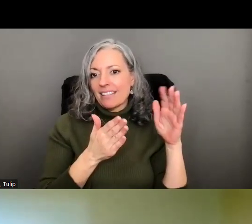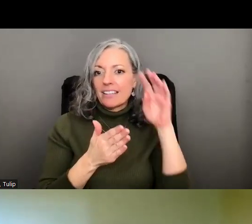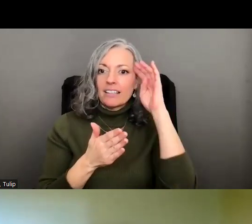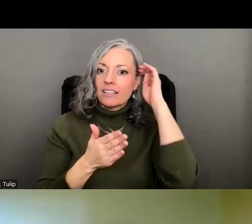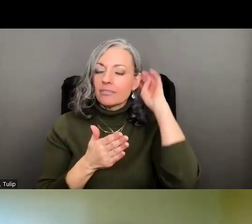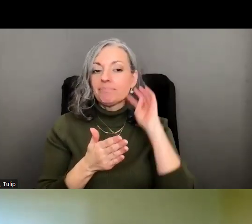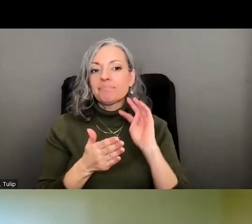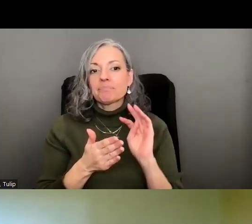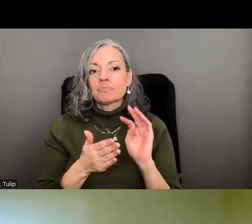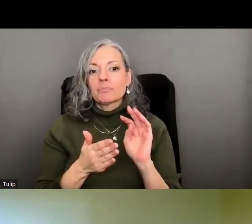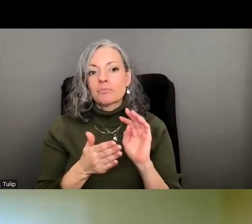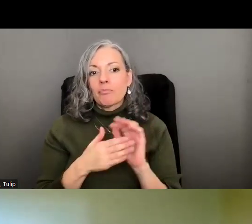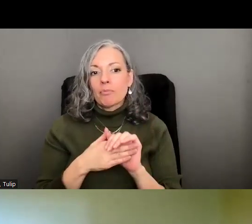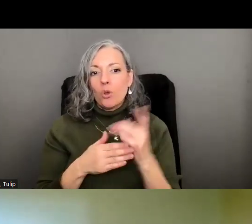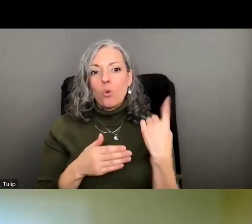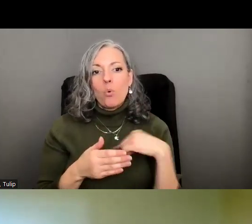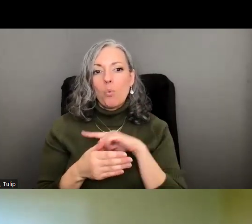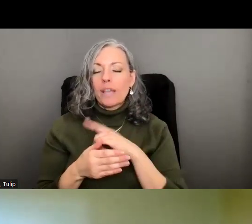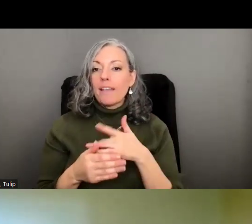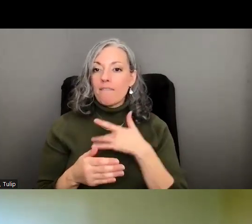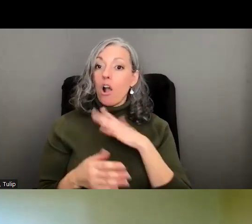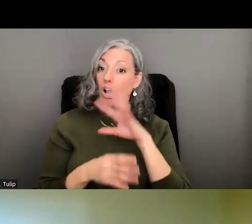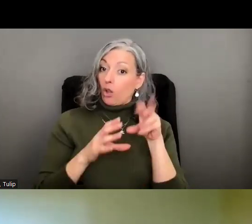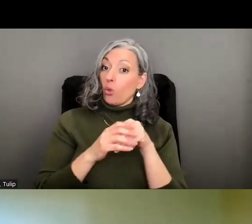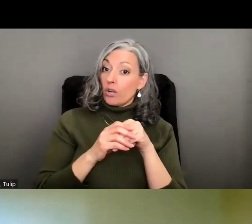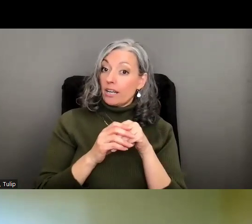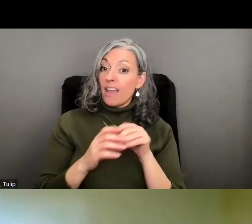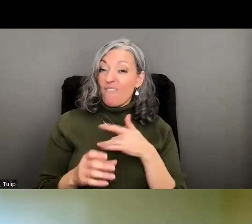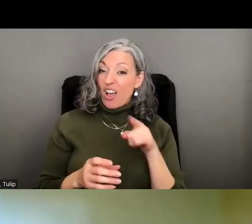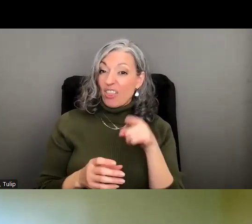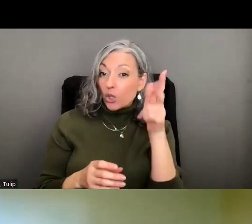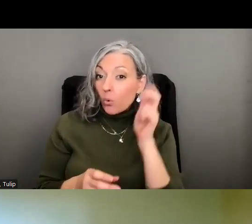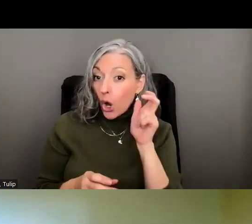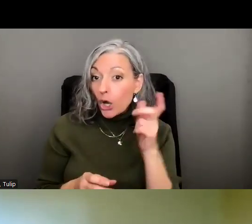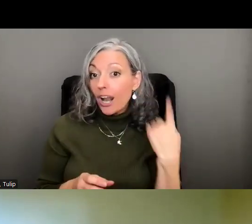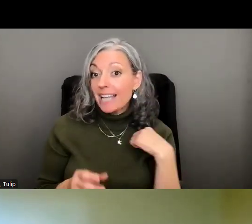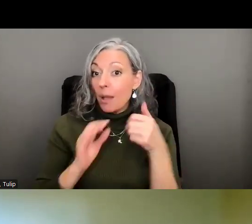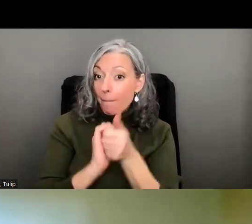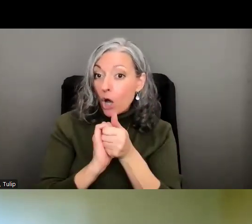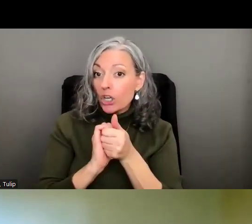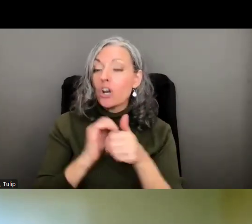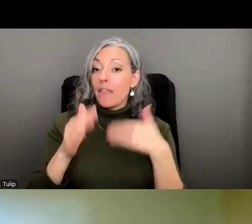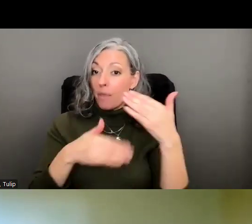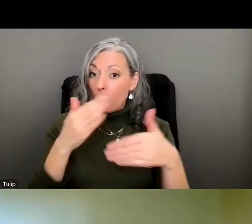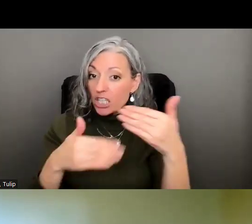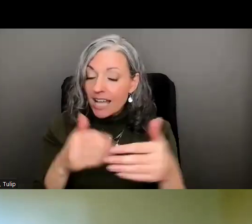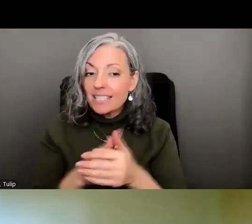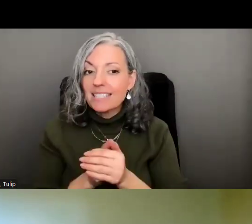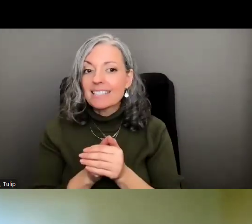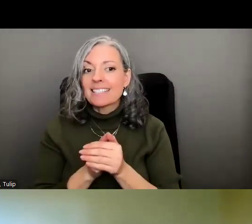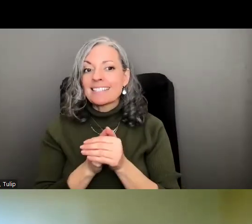state association, we felt included and heard as partners in the process and in developing